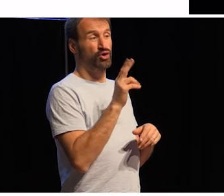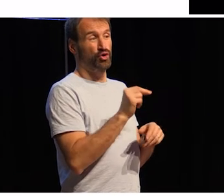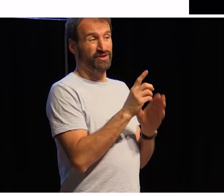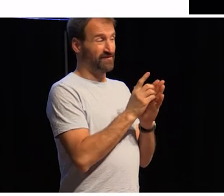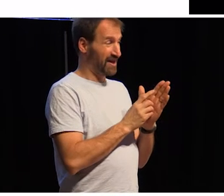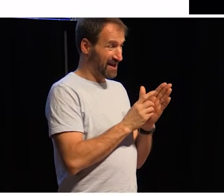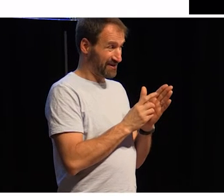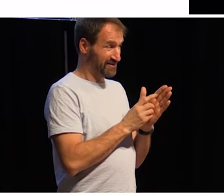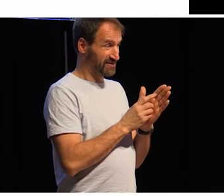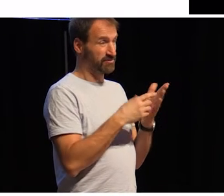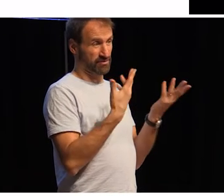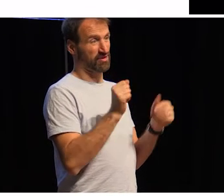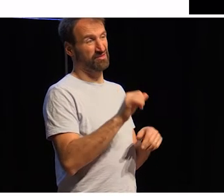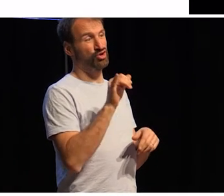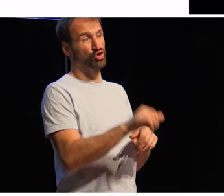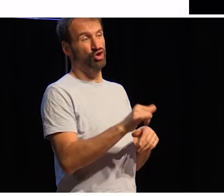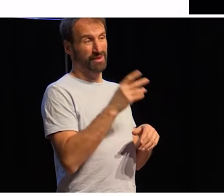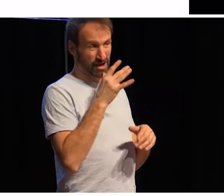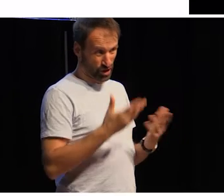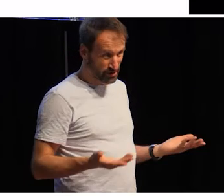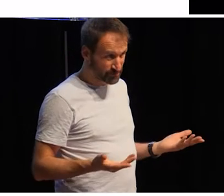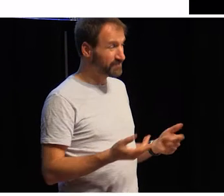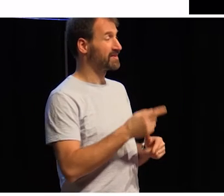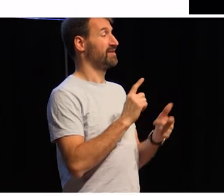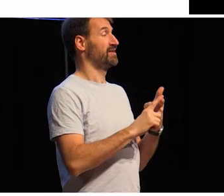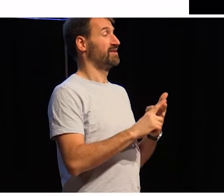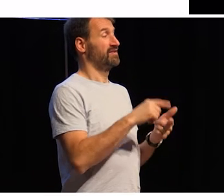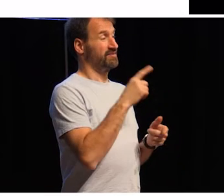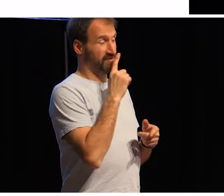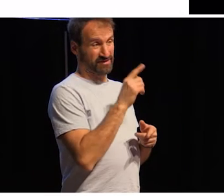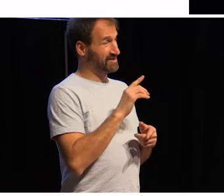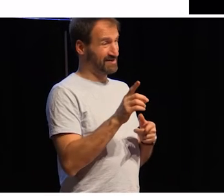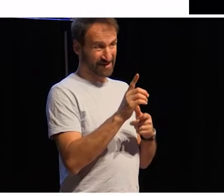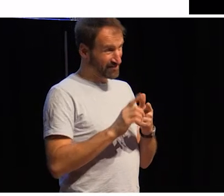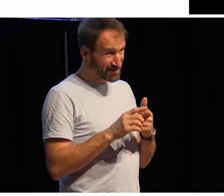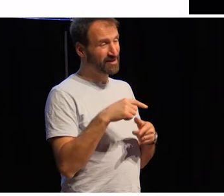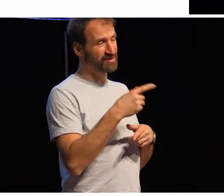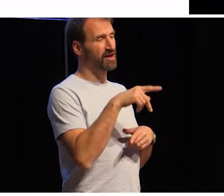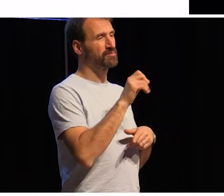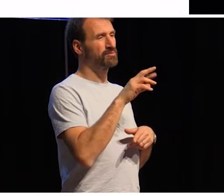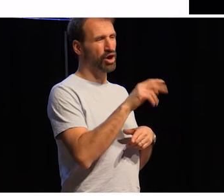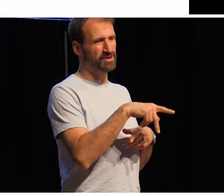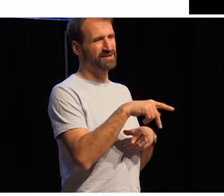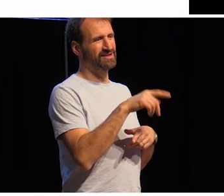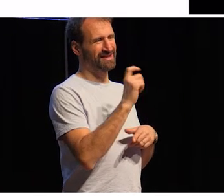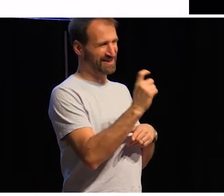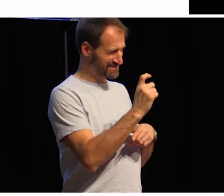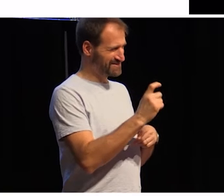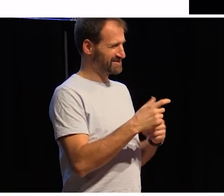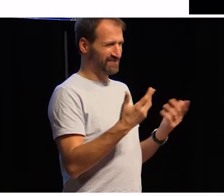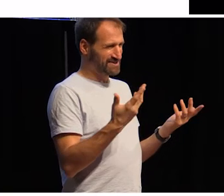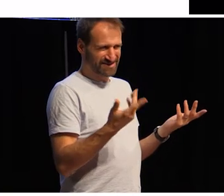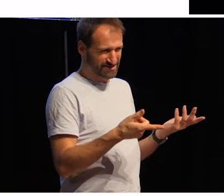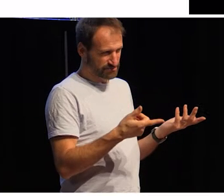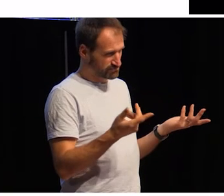If you call it with an object that doesn't have the property x, then the return value or object.x is undefined.